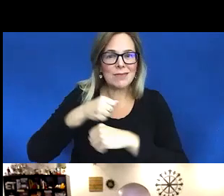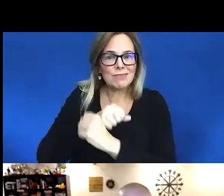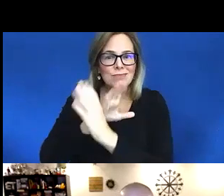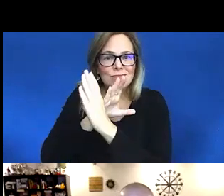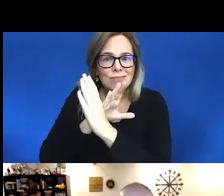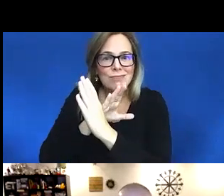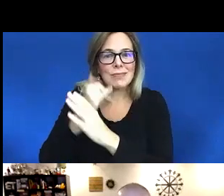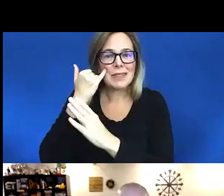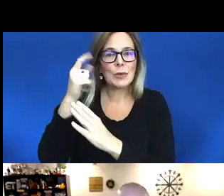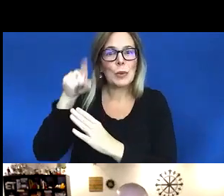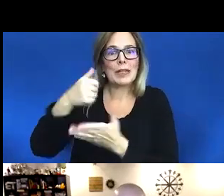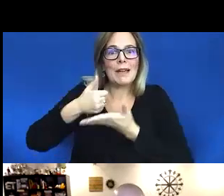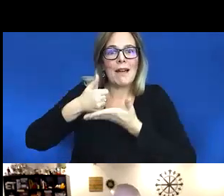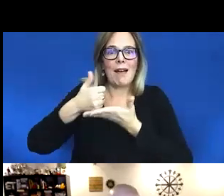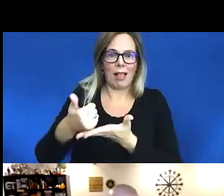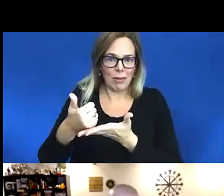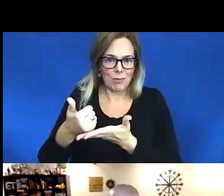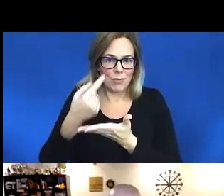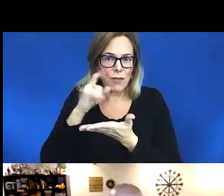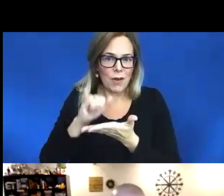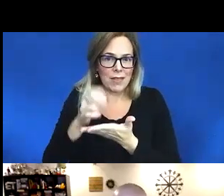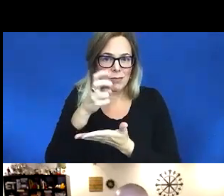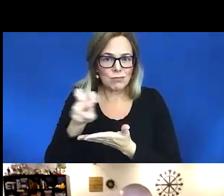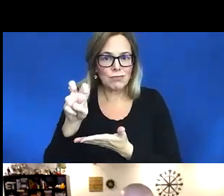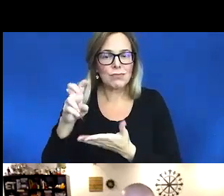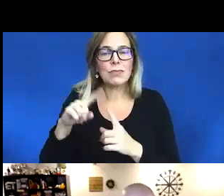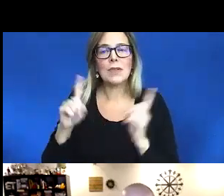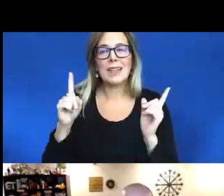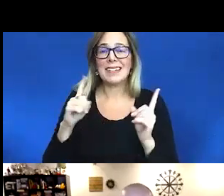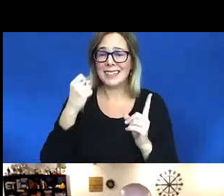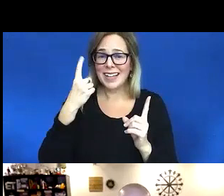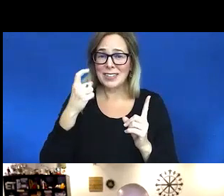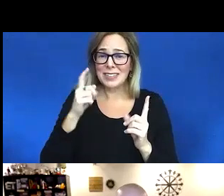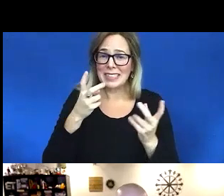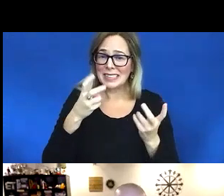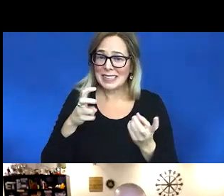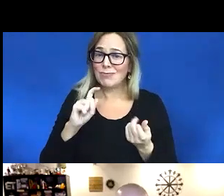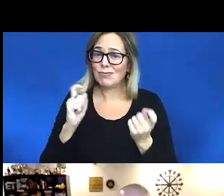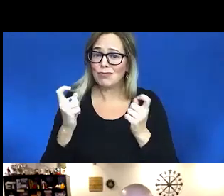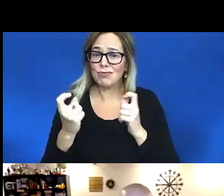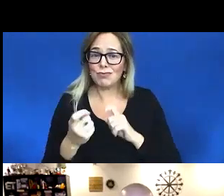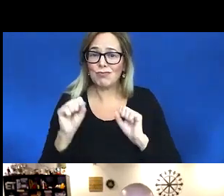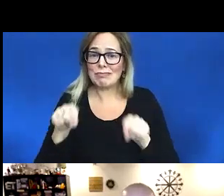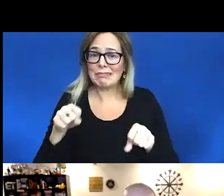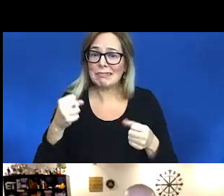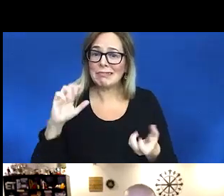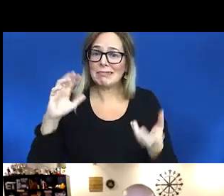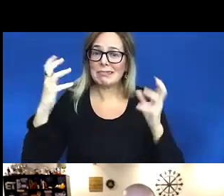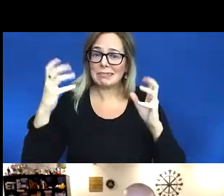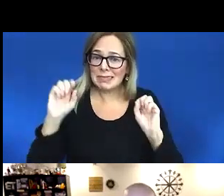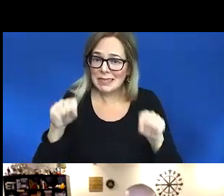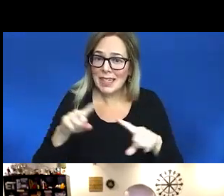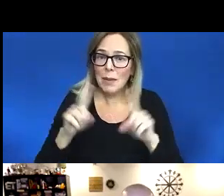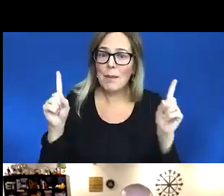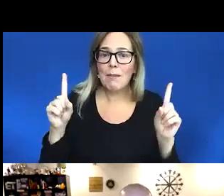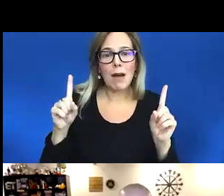this transition. Again, that migration can be a little disruptive if you aren't prepared for it. So we really want to make sure you're paying attention to those